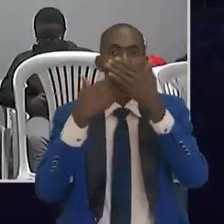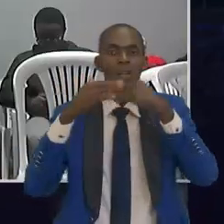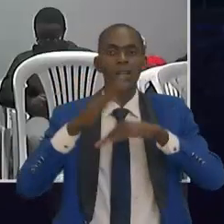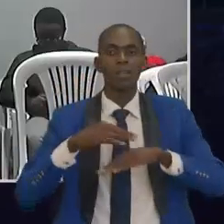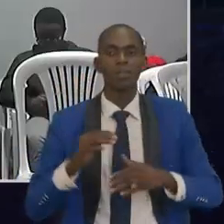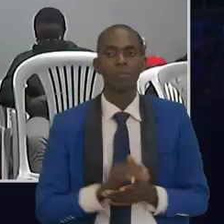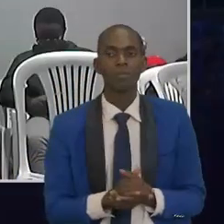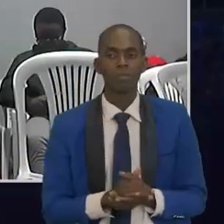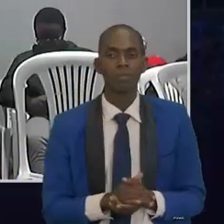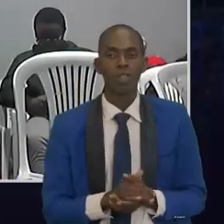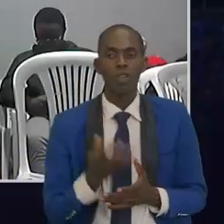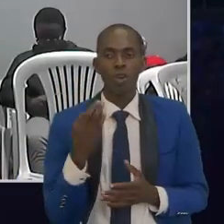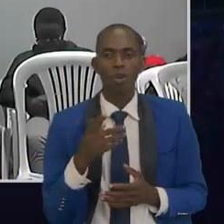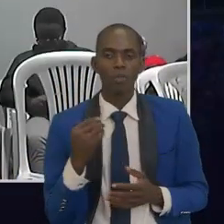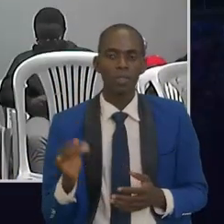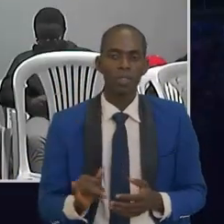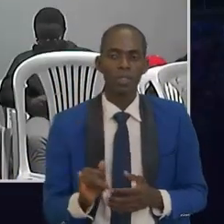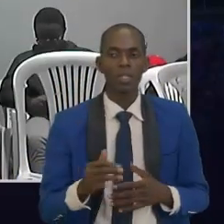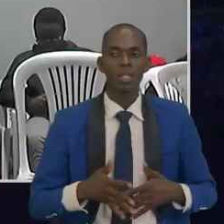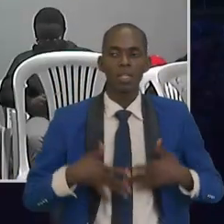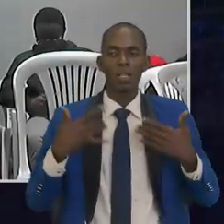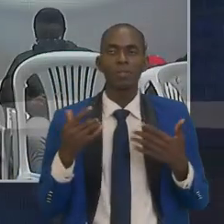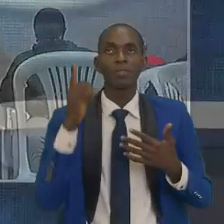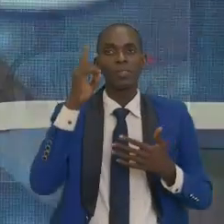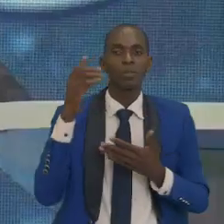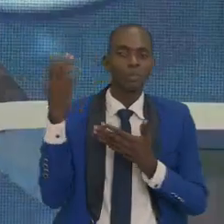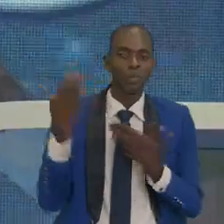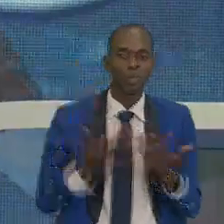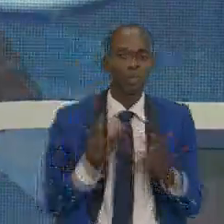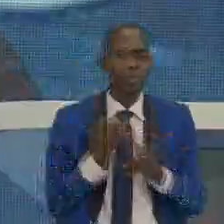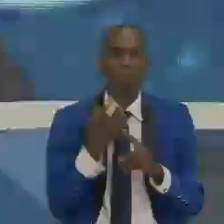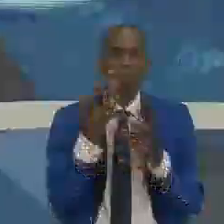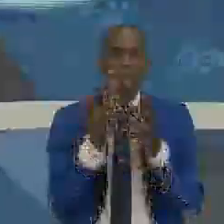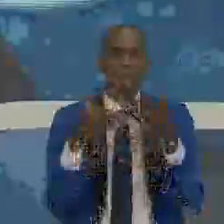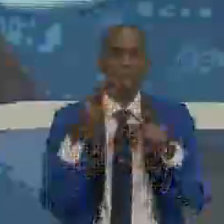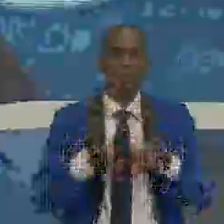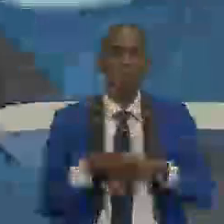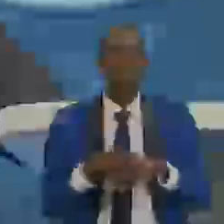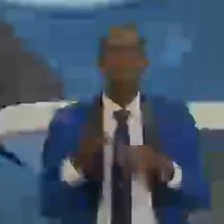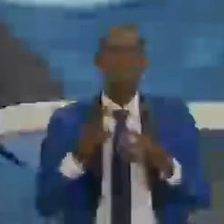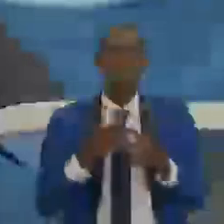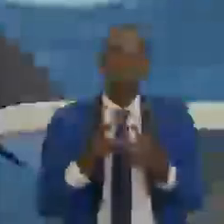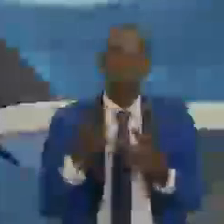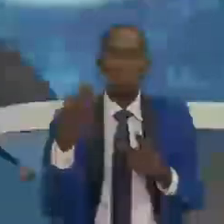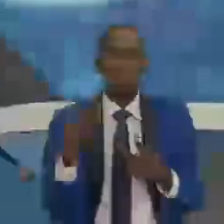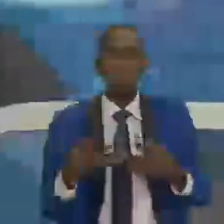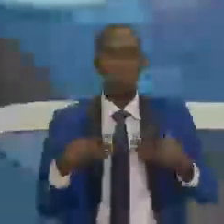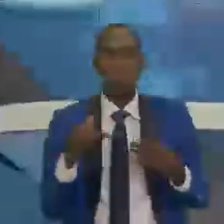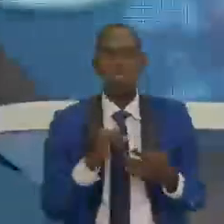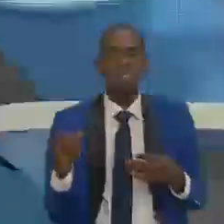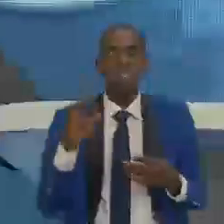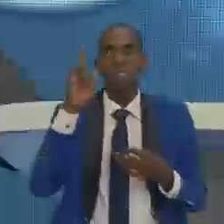Of the eternal life he brought from heaven. Of the healing he brought from